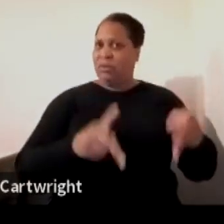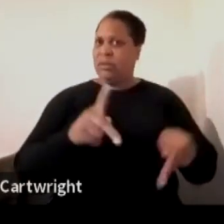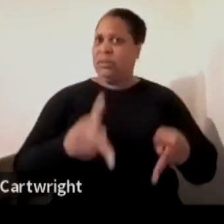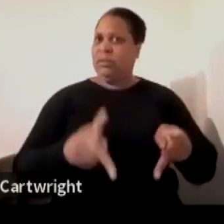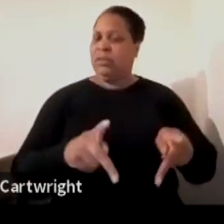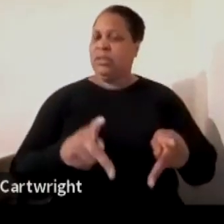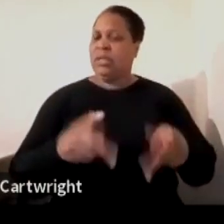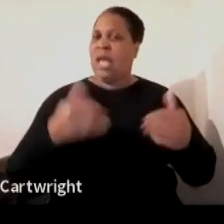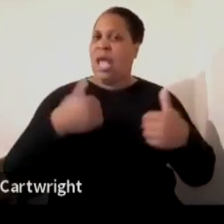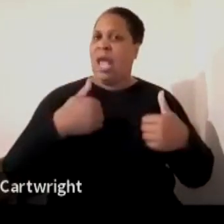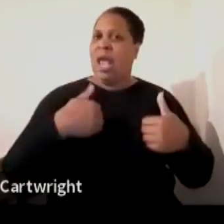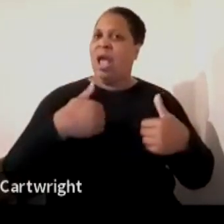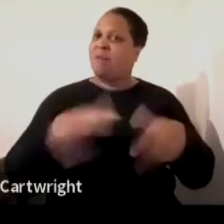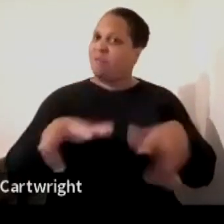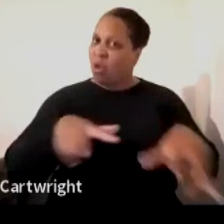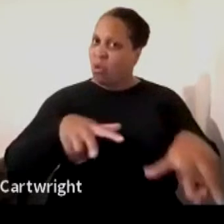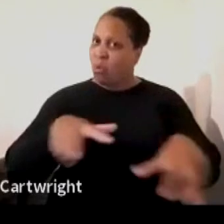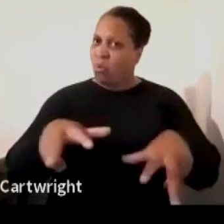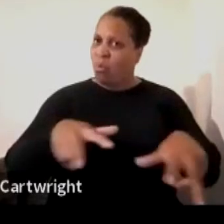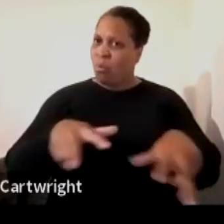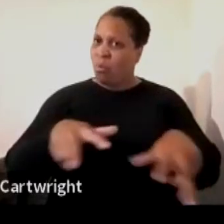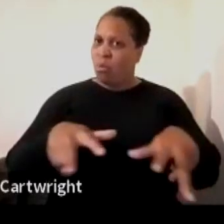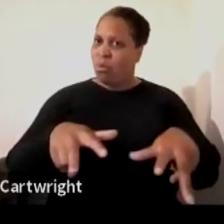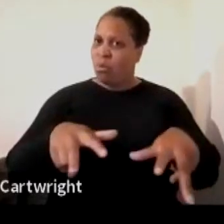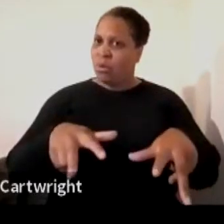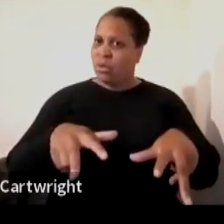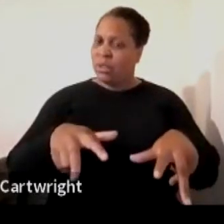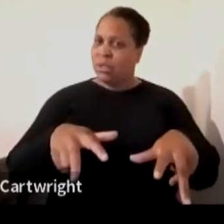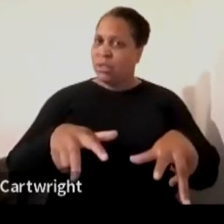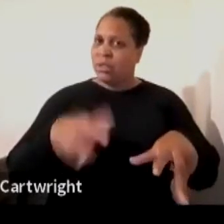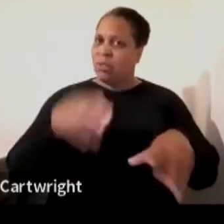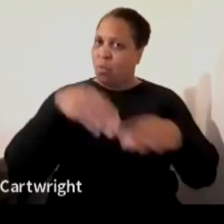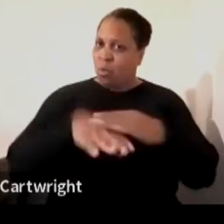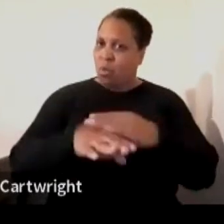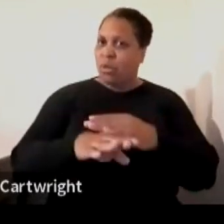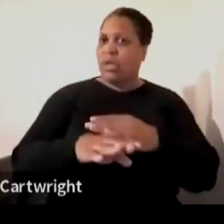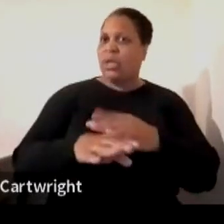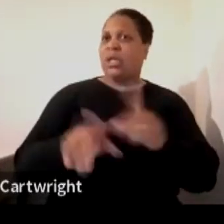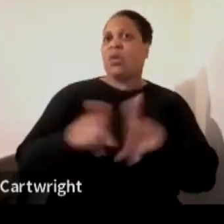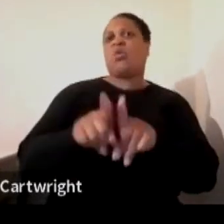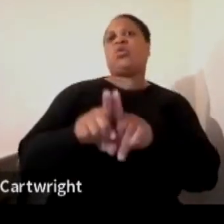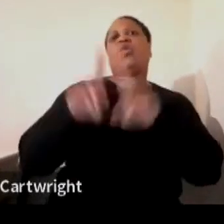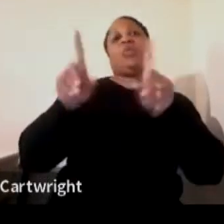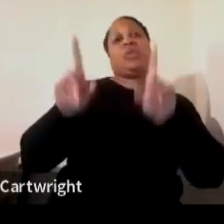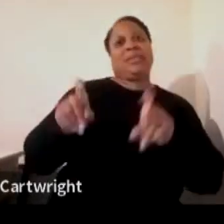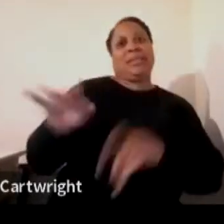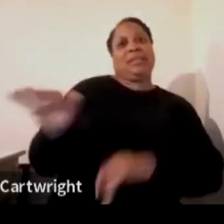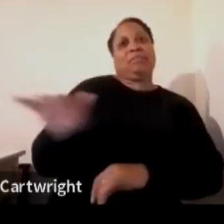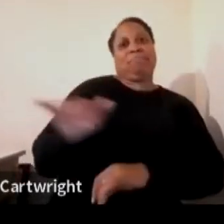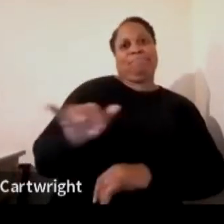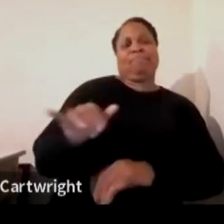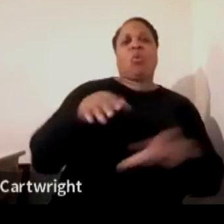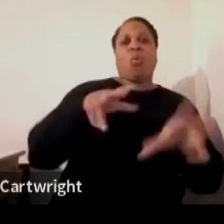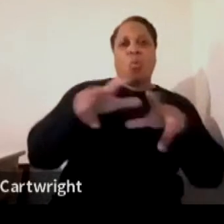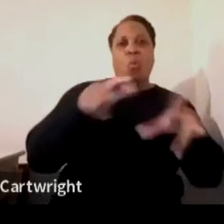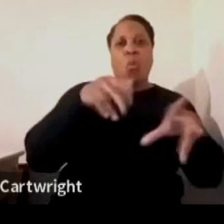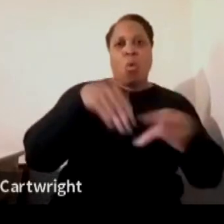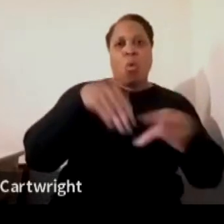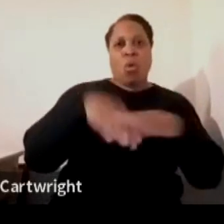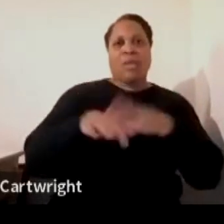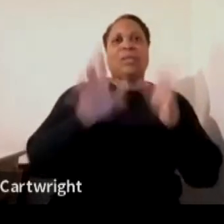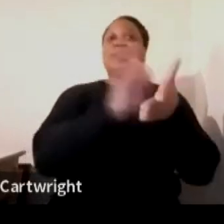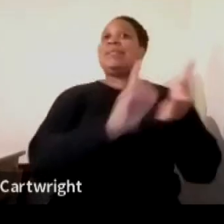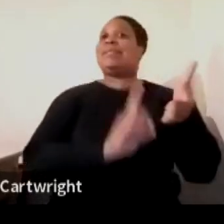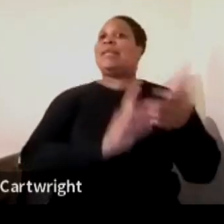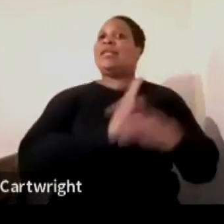working alongside the tests that we have that is designed to protect this island